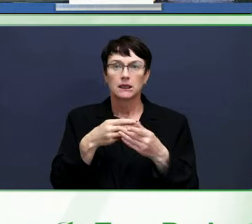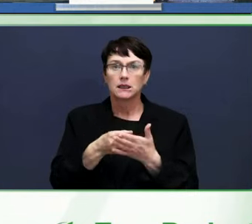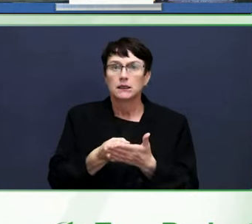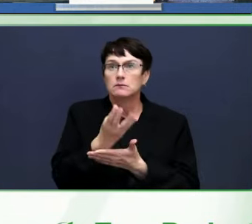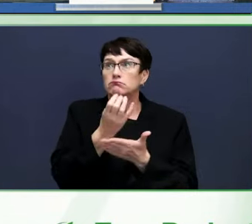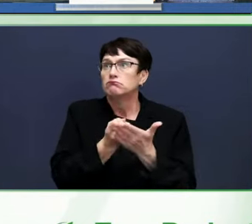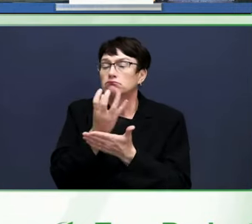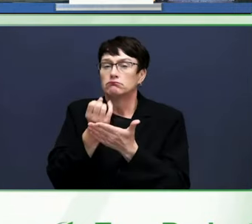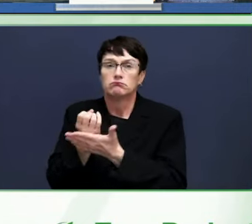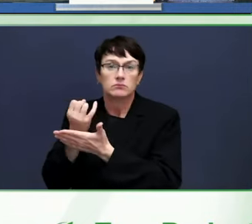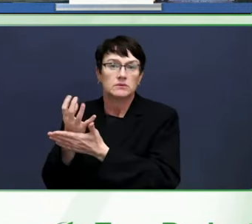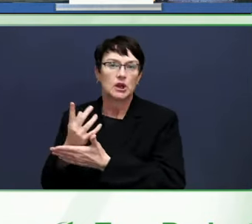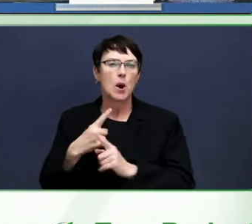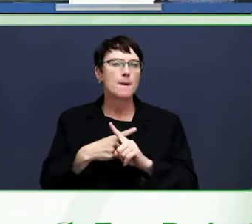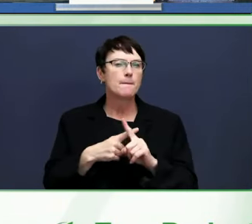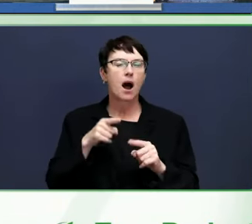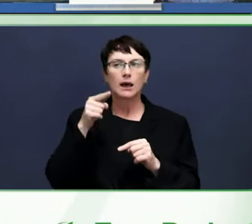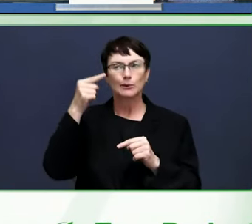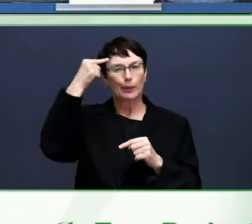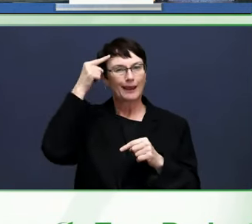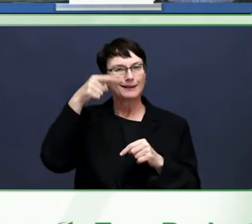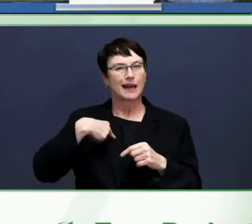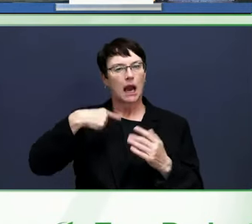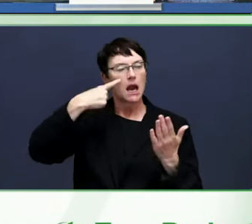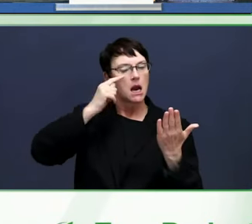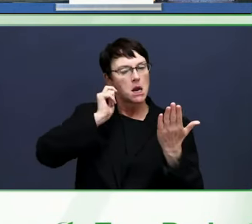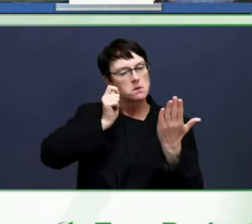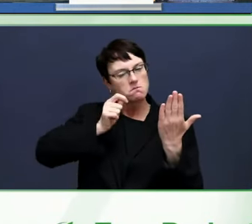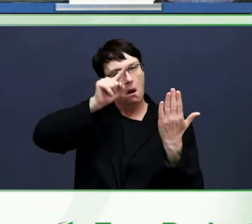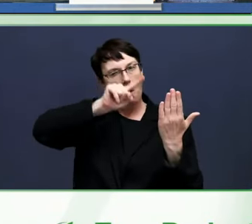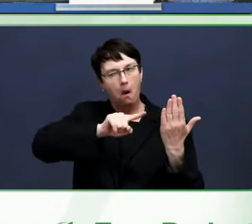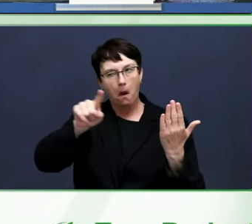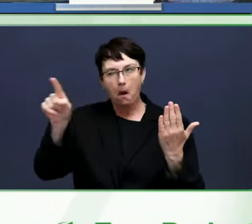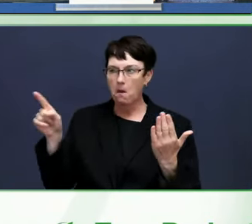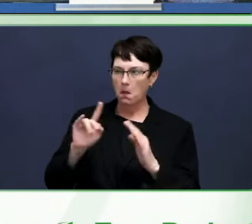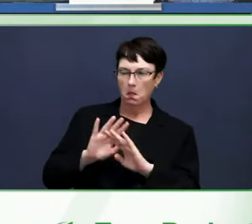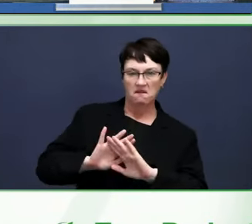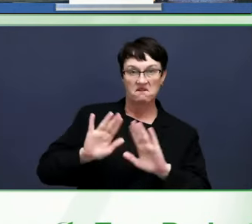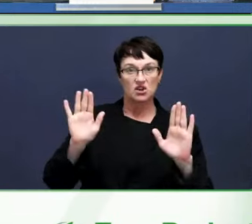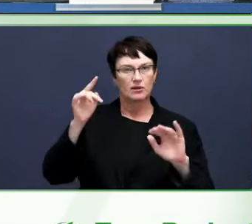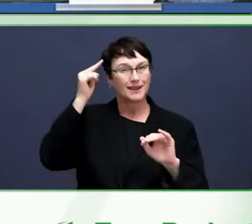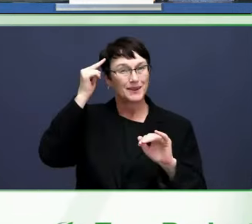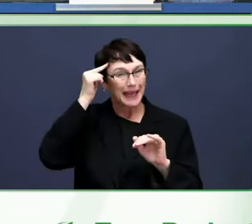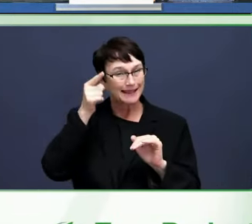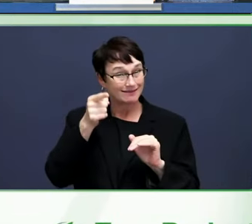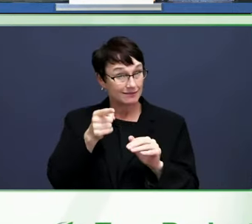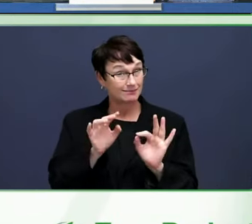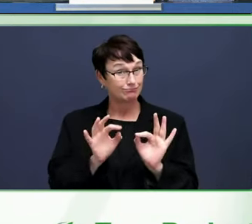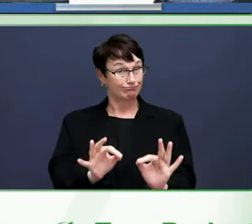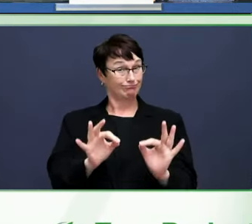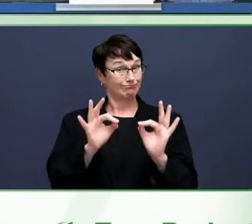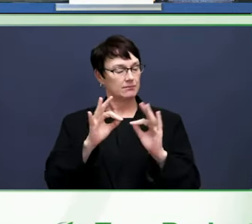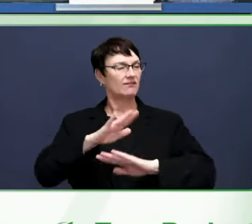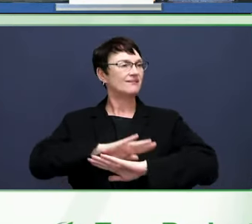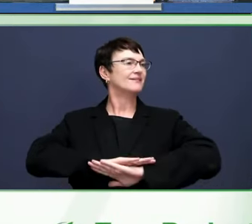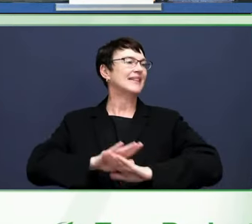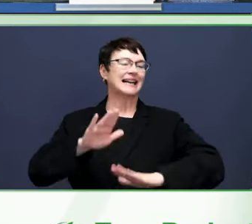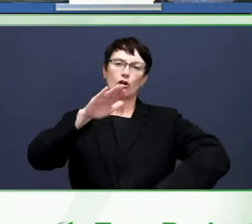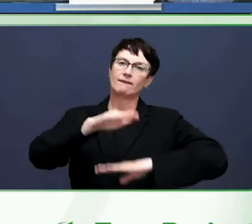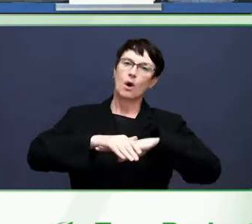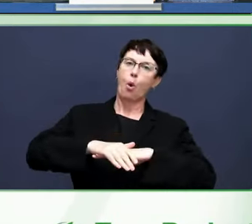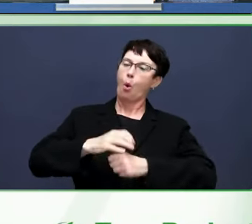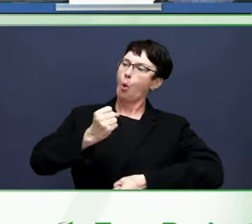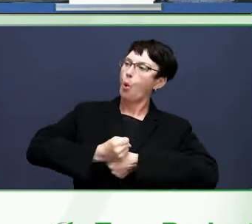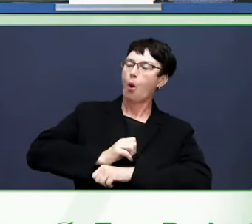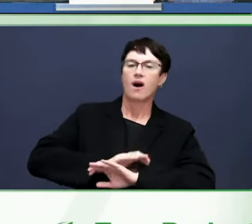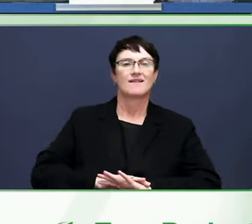develop something and you want to develop more equity and inclusive education. You also need to look forward. That's why we created